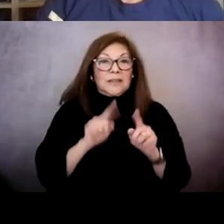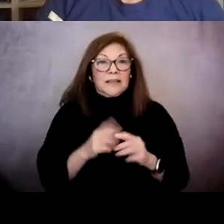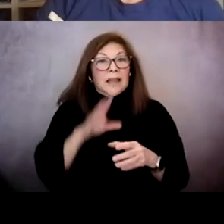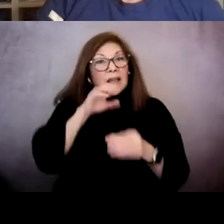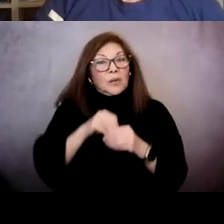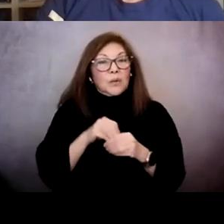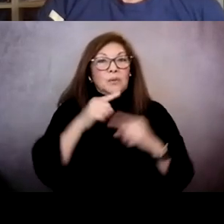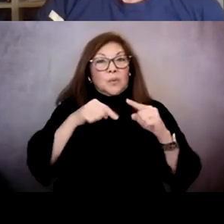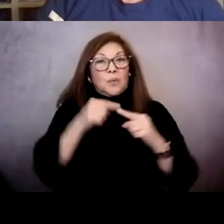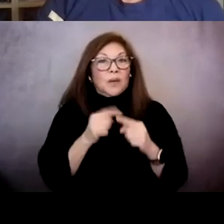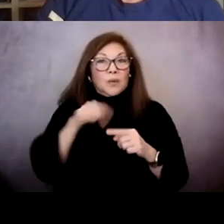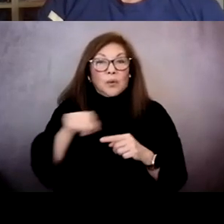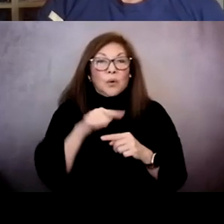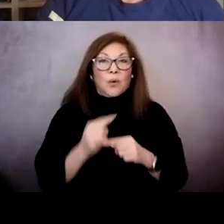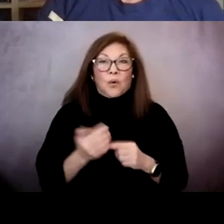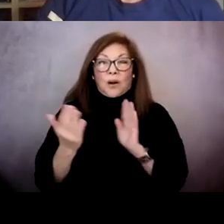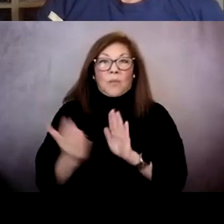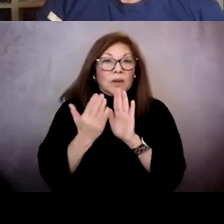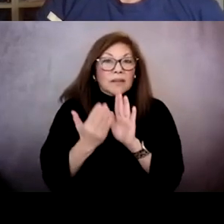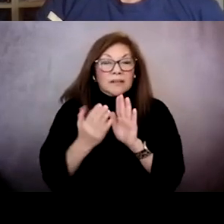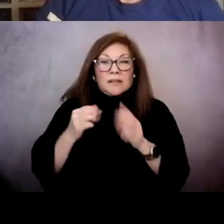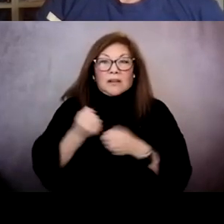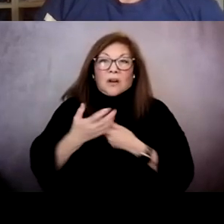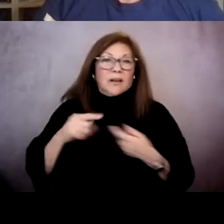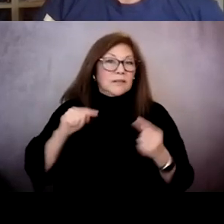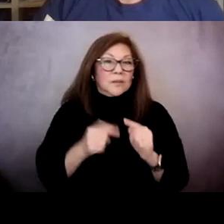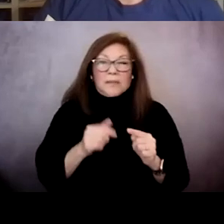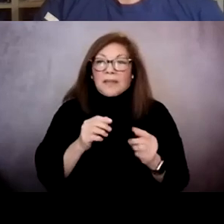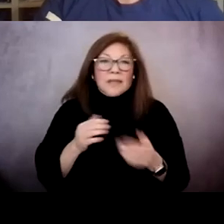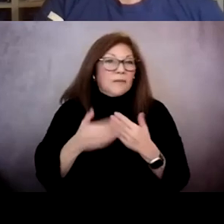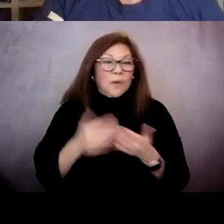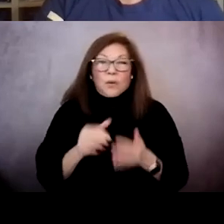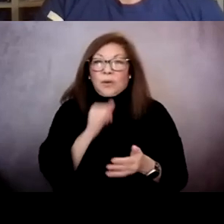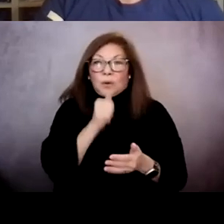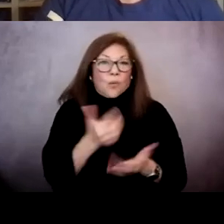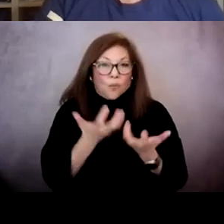includes when your presence causes harm, even if you don't mean it to.